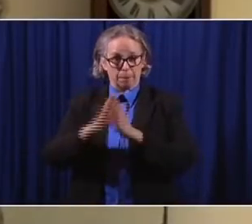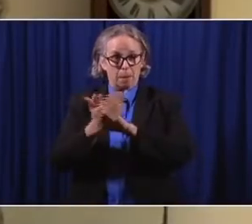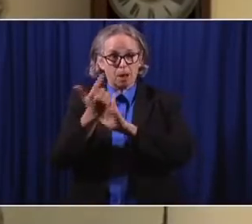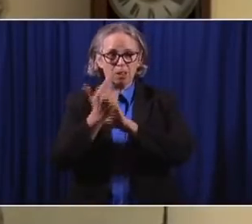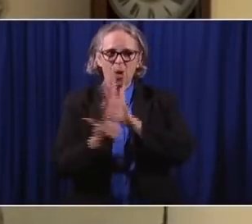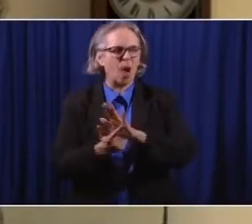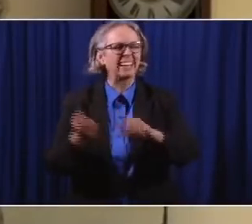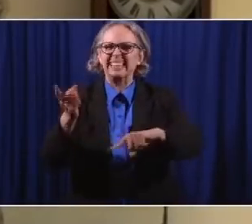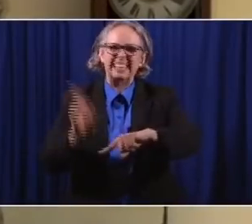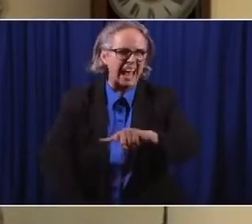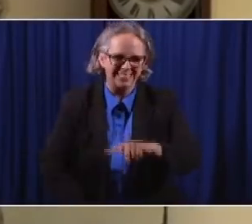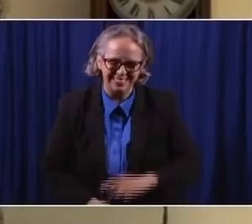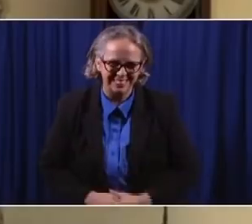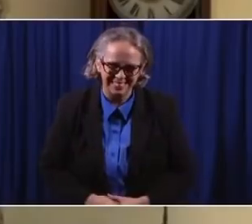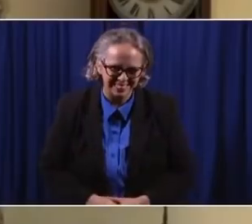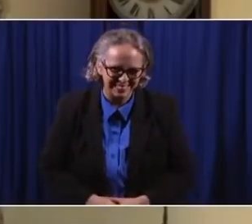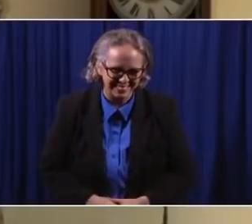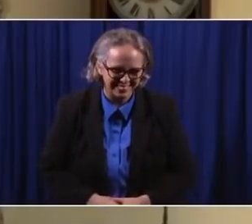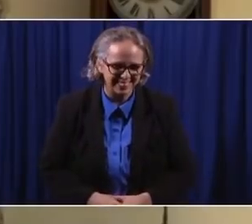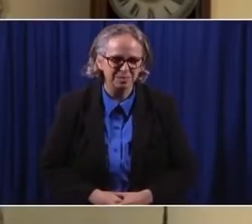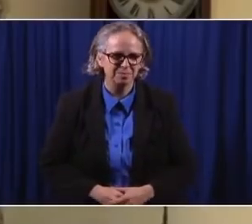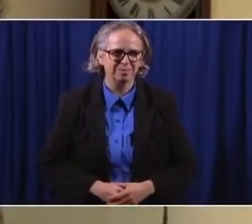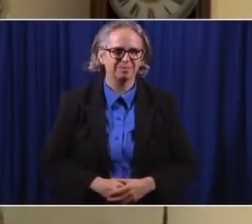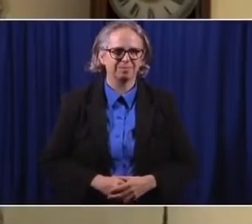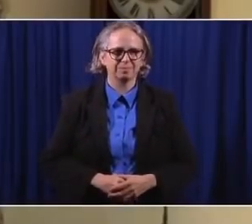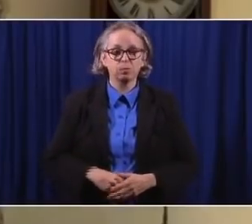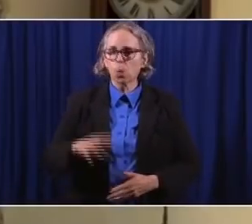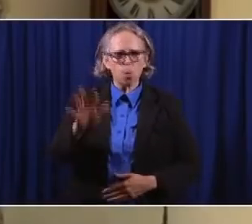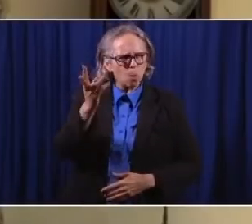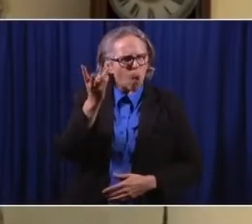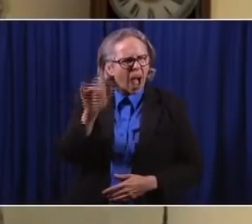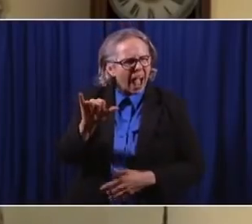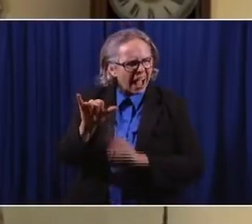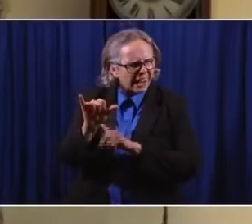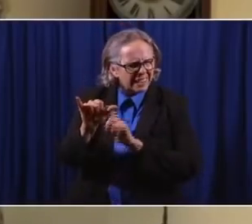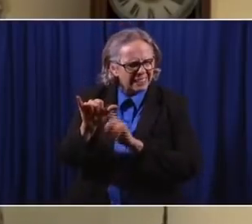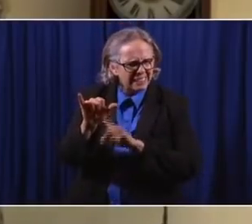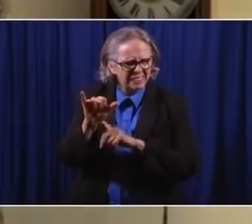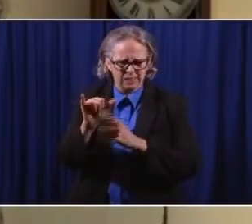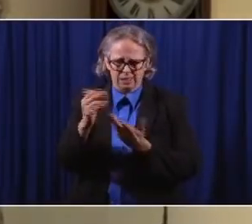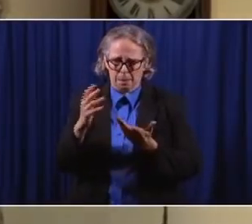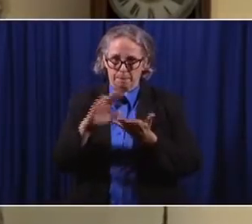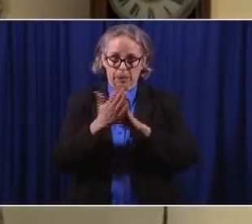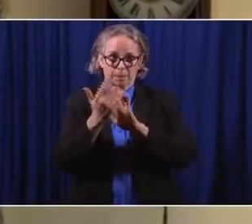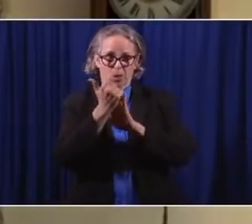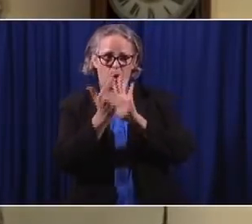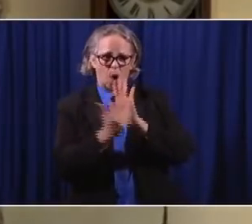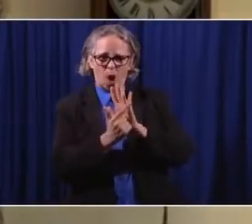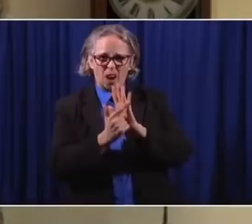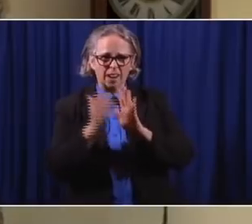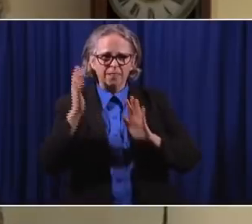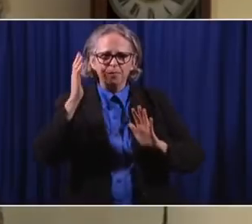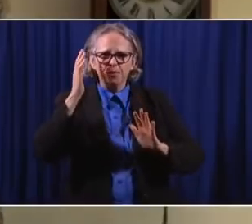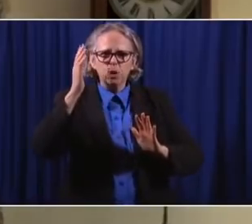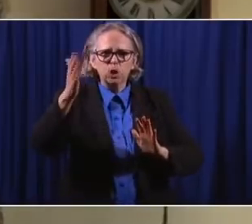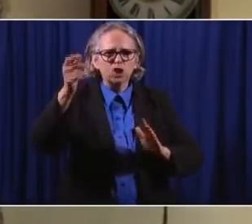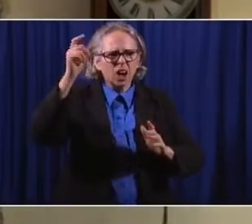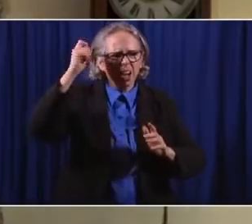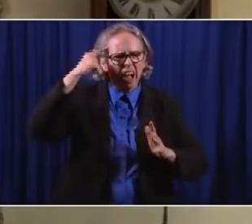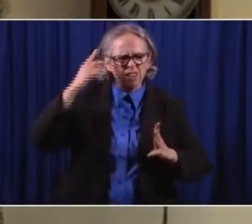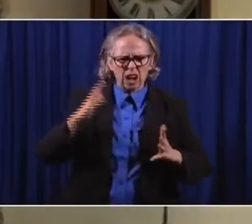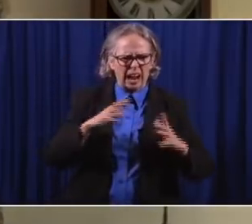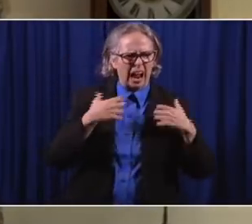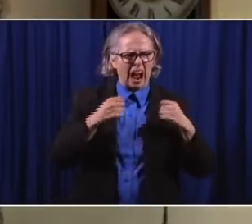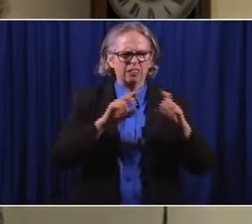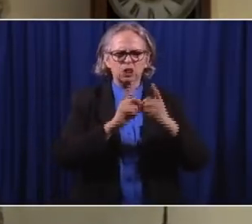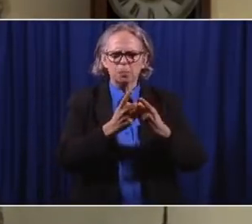It would make it impossible for a future governor, future health departments,